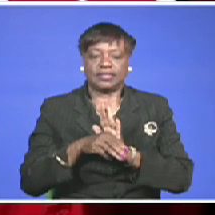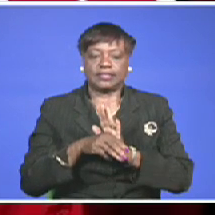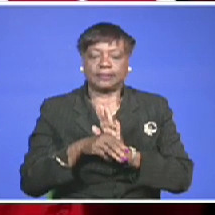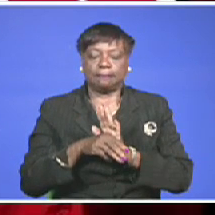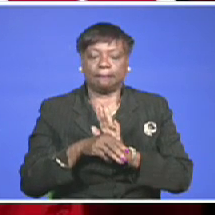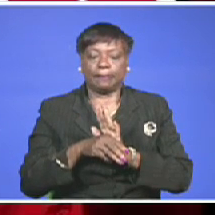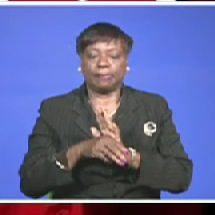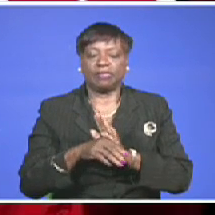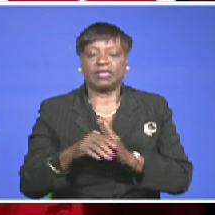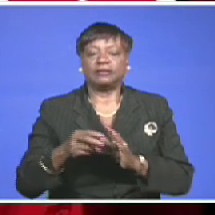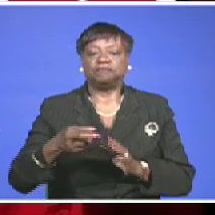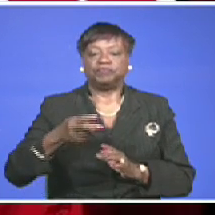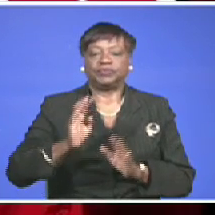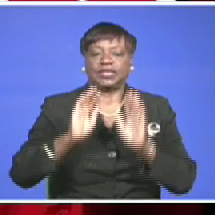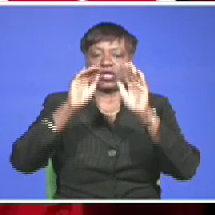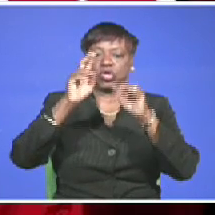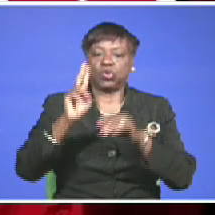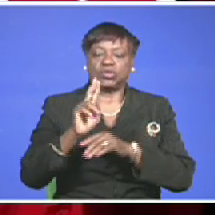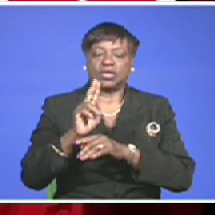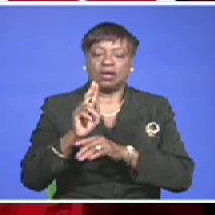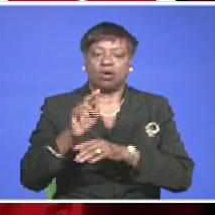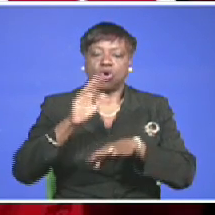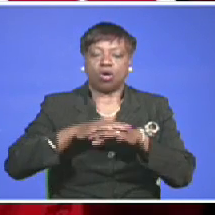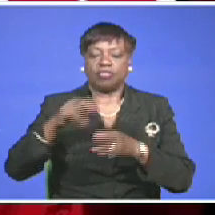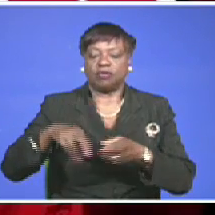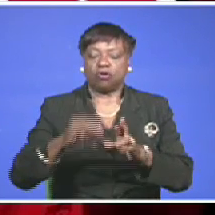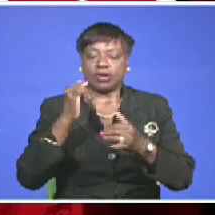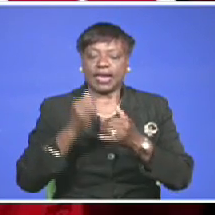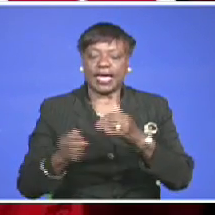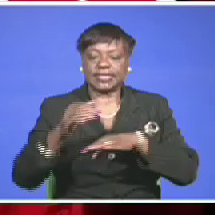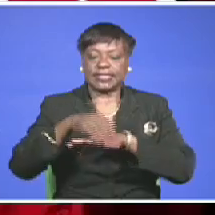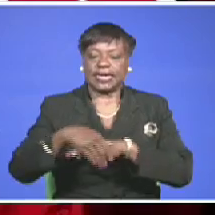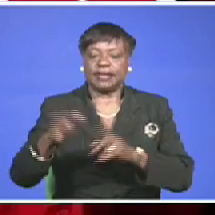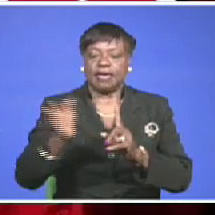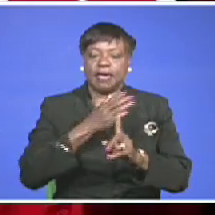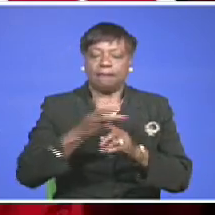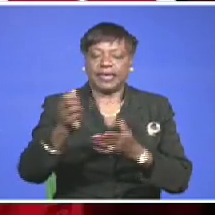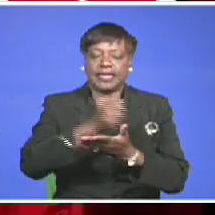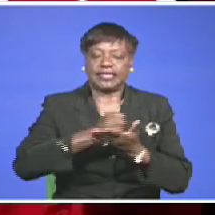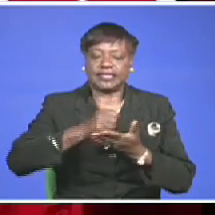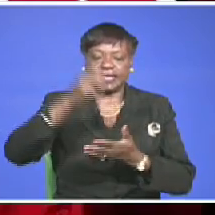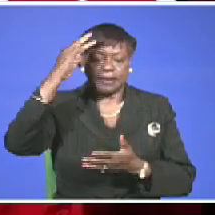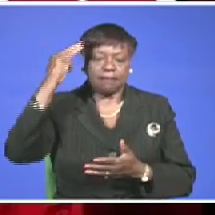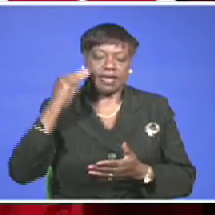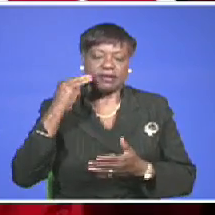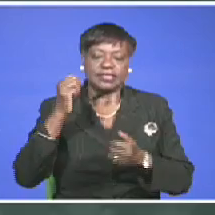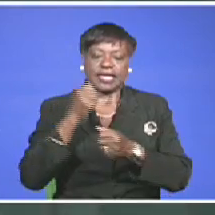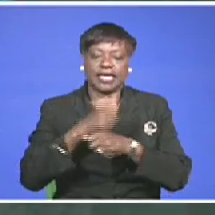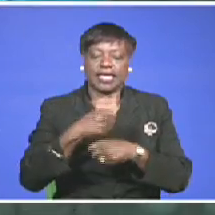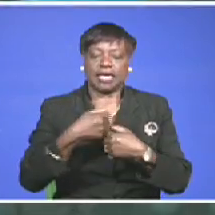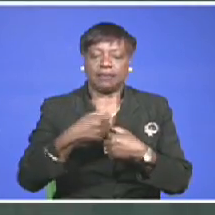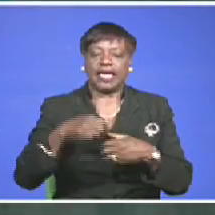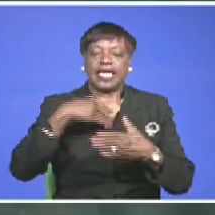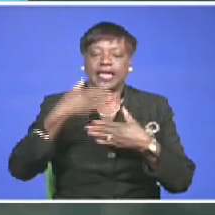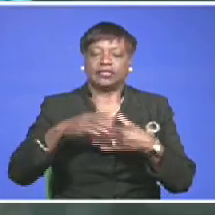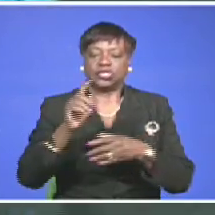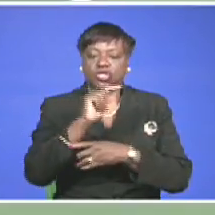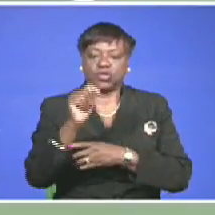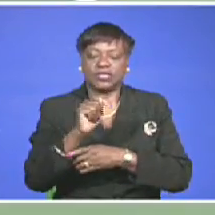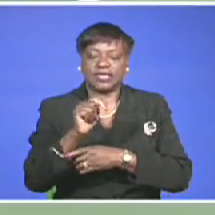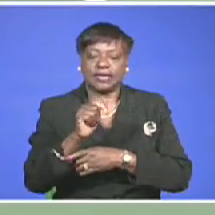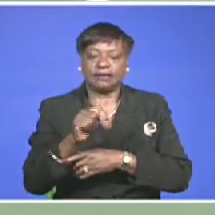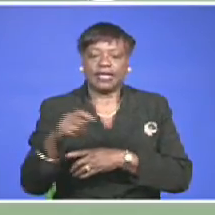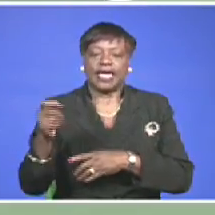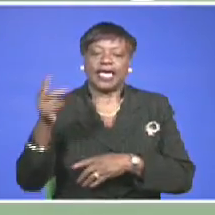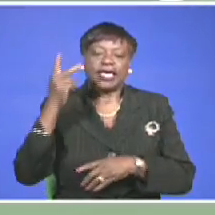Hilltoppers in the Final Four will be Utah, who also went on the road last night and beat St. Mary's. That game will be played next Tuesday. On to some tennis news